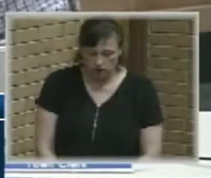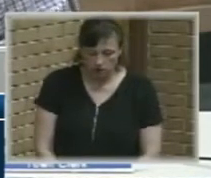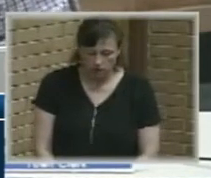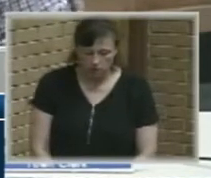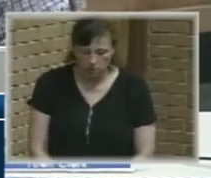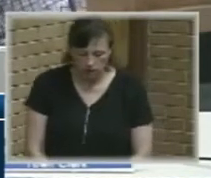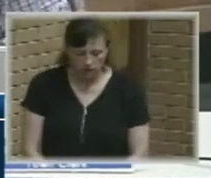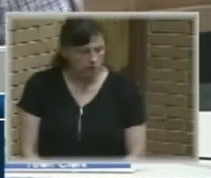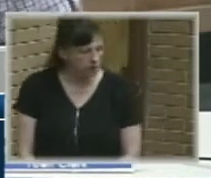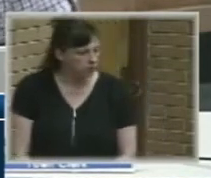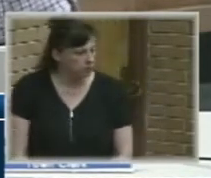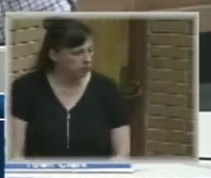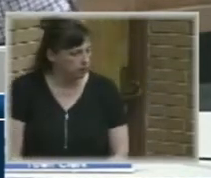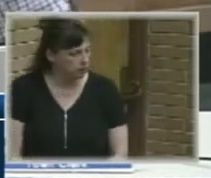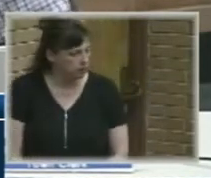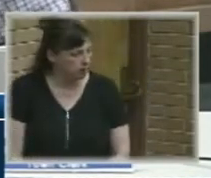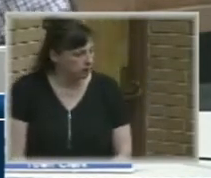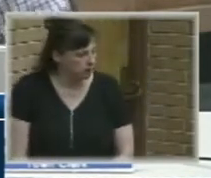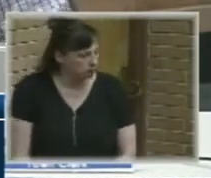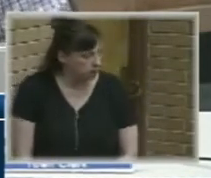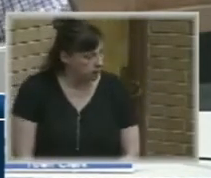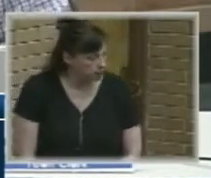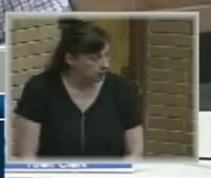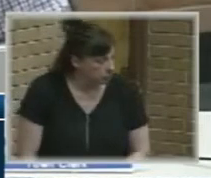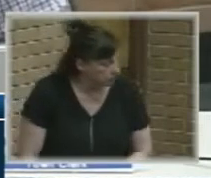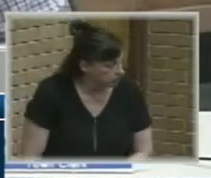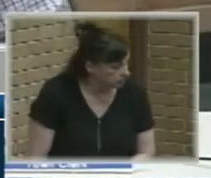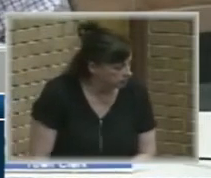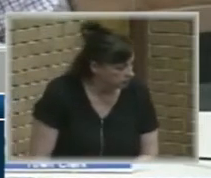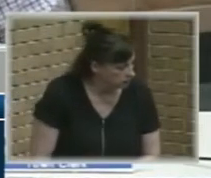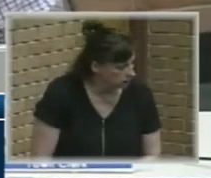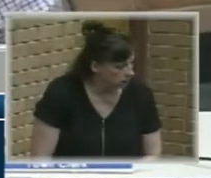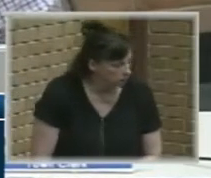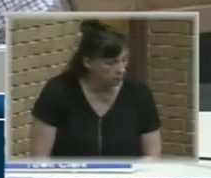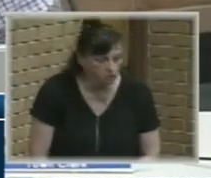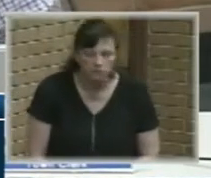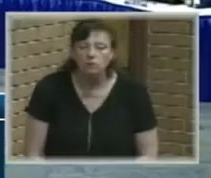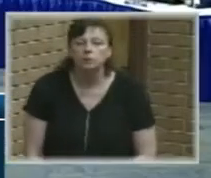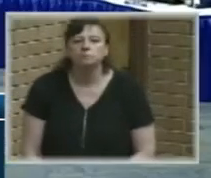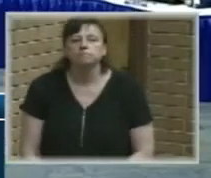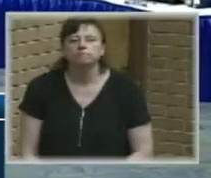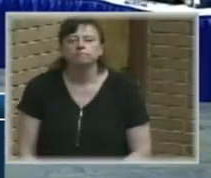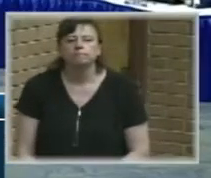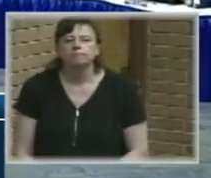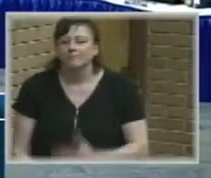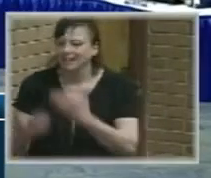I'll find that shortly, but it was in the Brighton Pittsburgh Post. I'll get the exact date in a moment. Thank you.